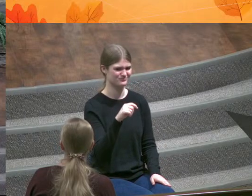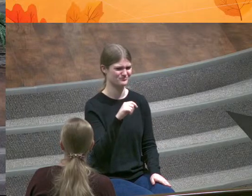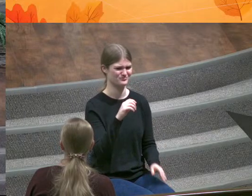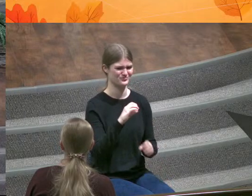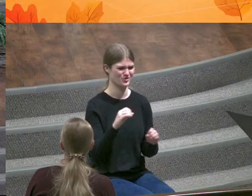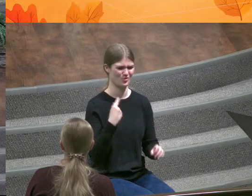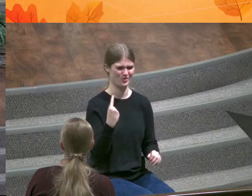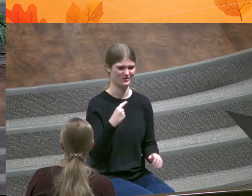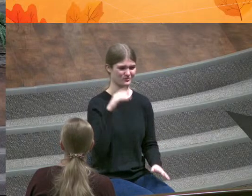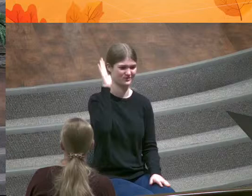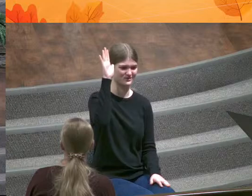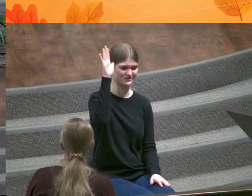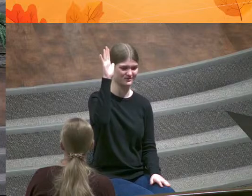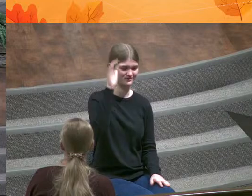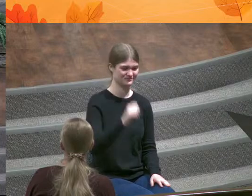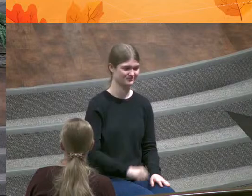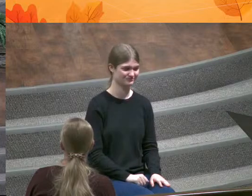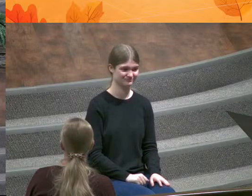surely nobody would raise their hand.